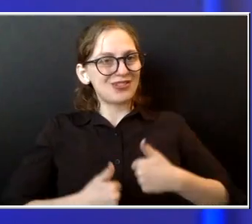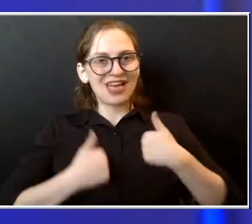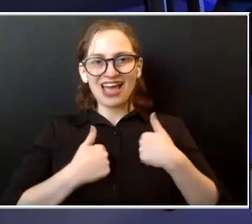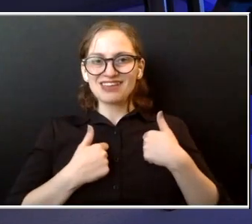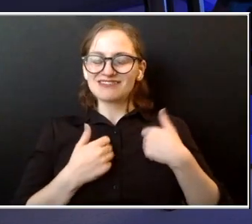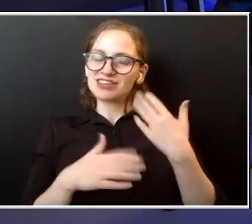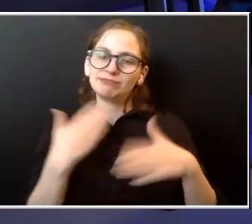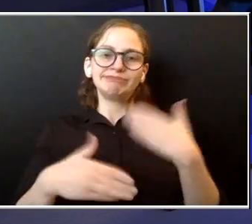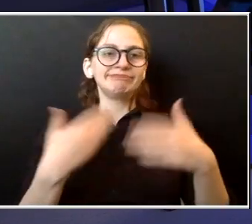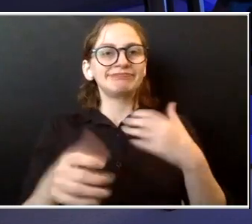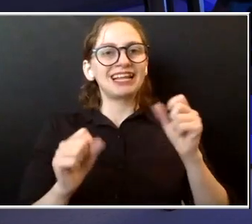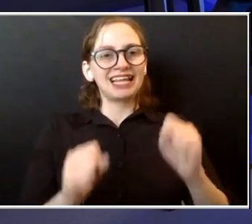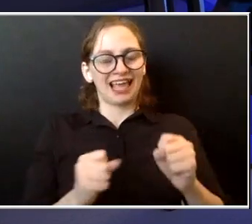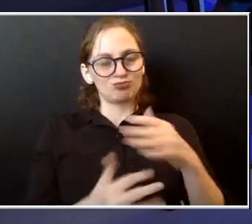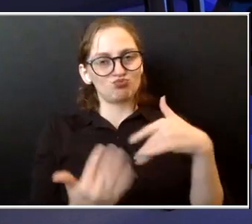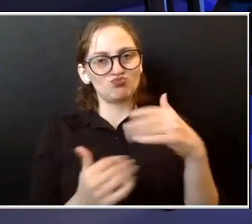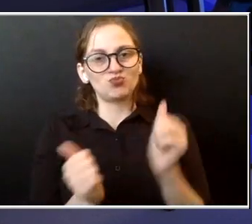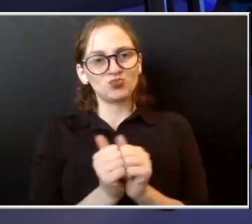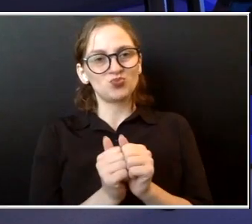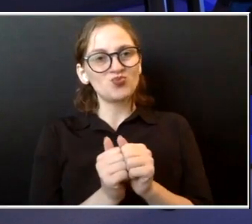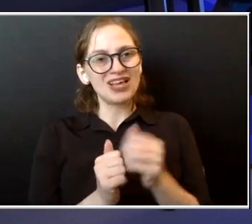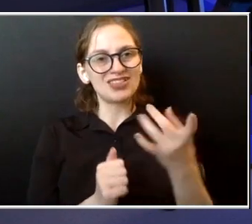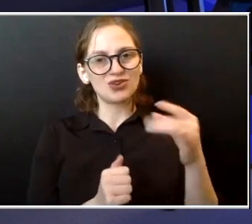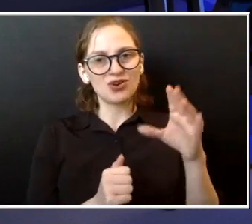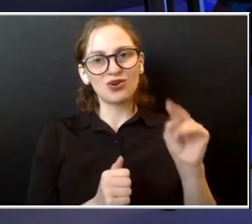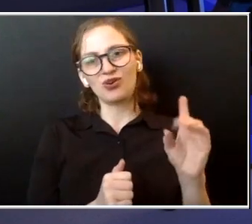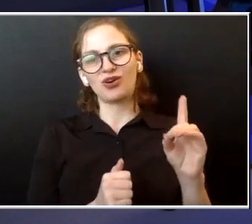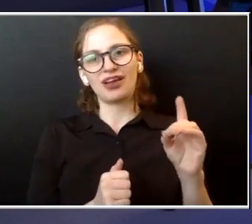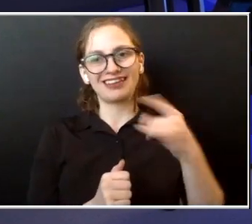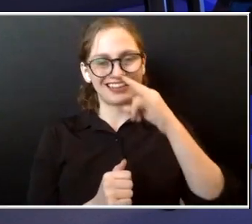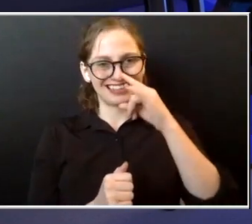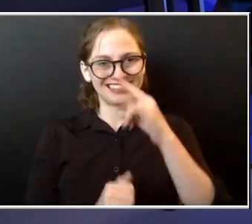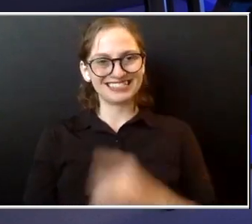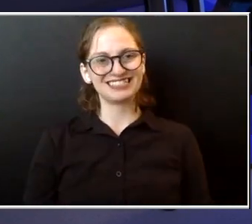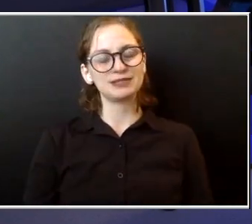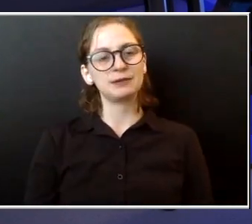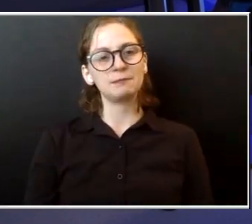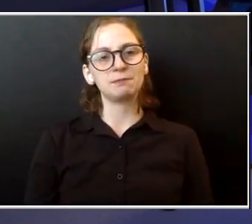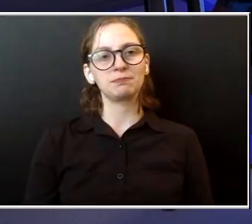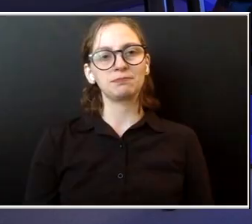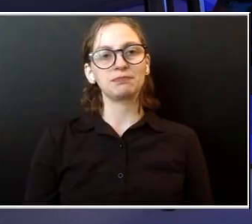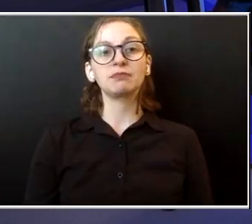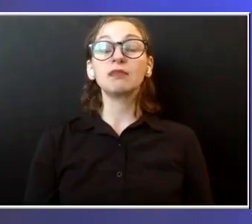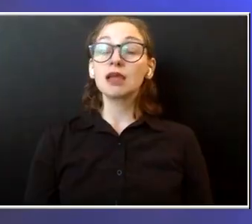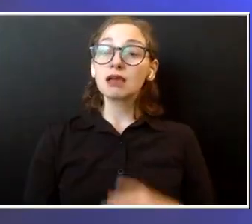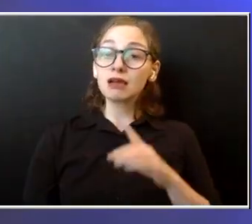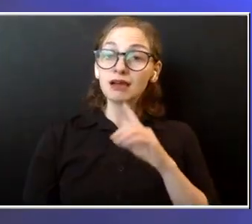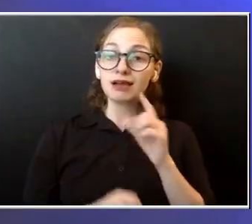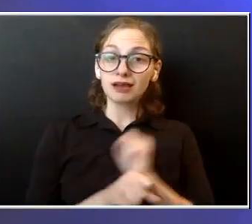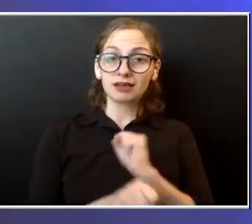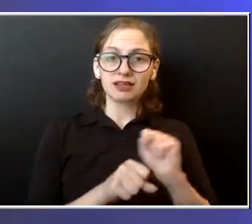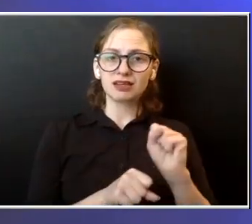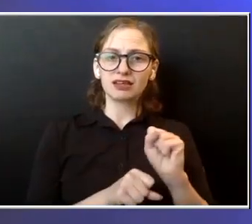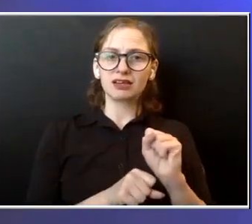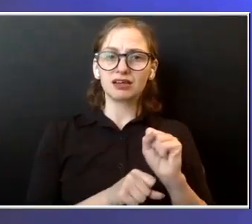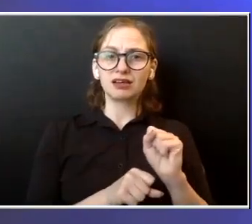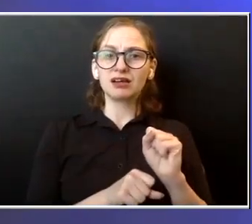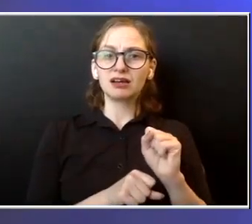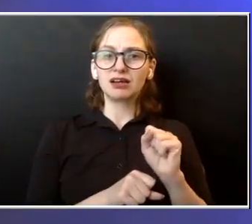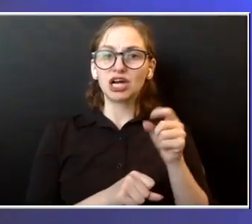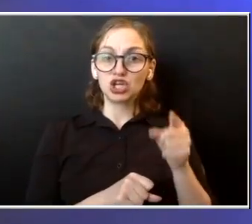No dialysis. Yeah, no dialysis. The answer is in the story. Yes, In ma'am. fact, weren't you like, they had scheduled you to